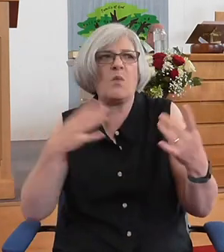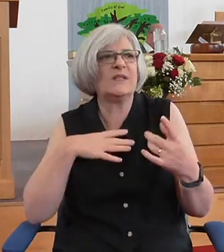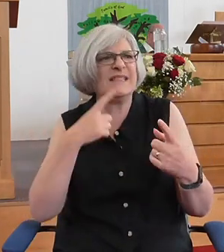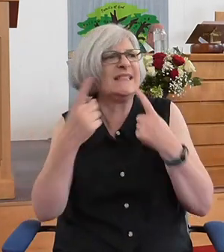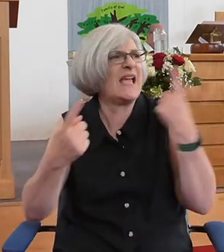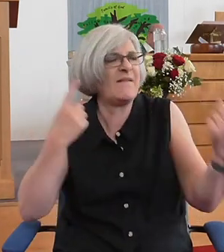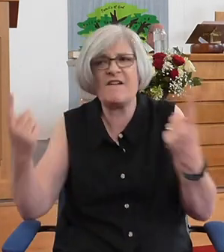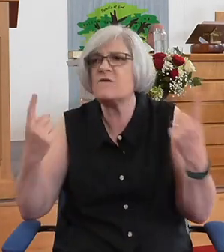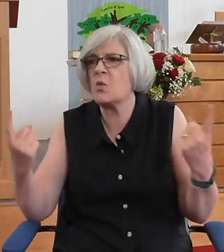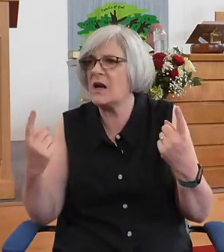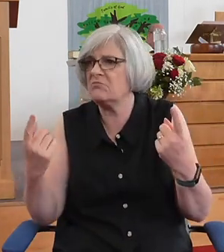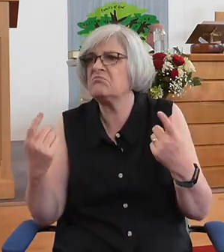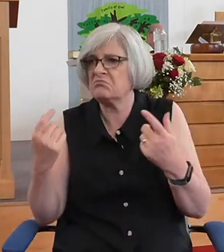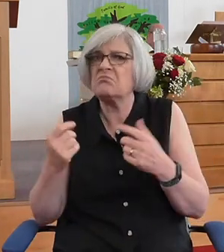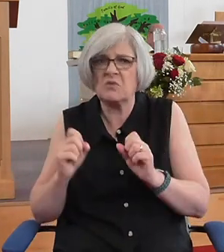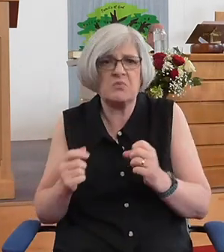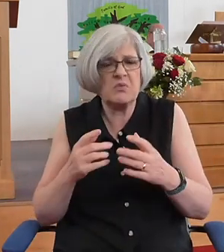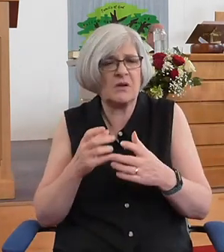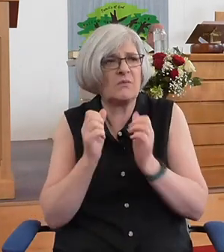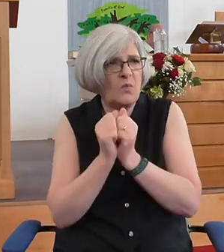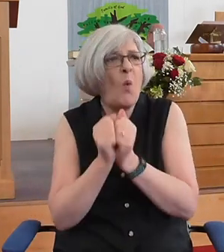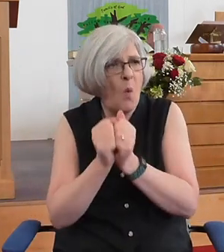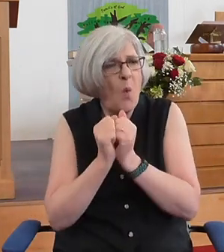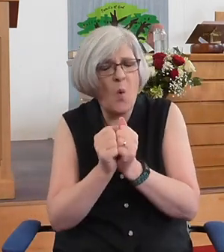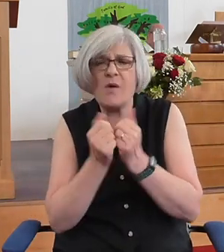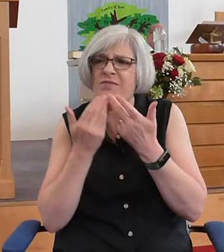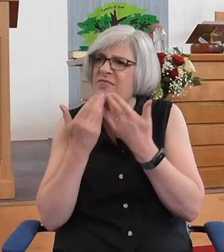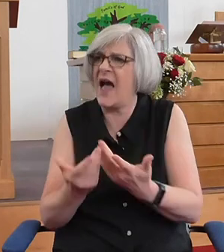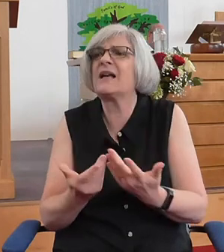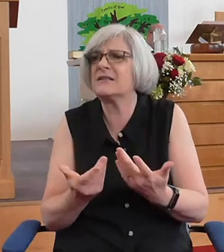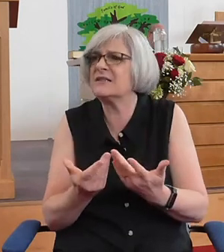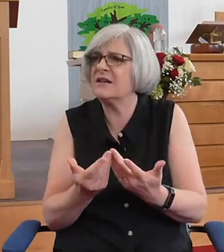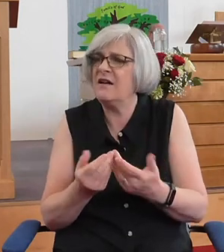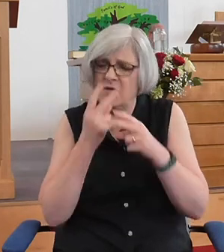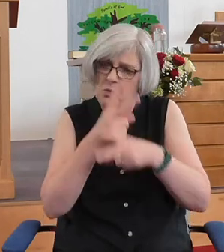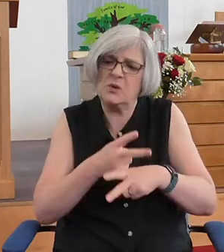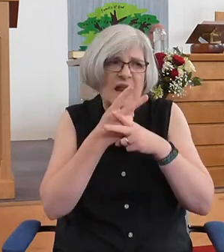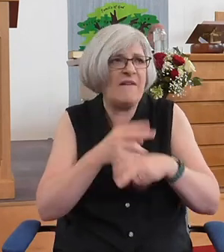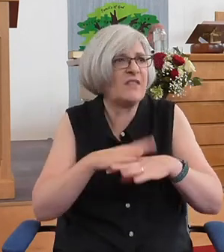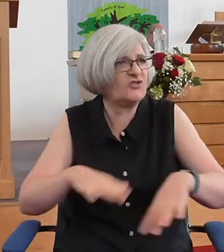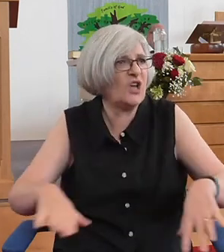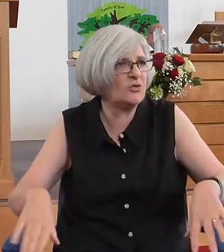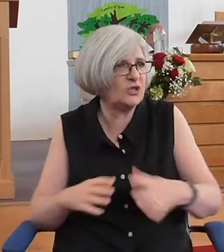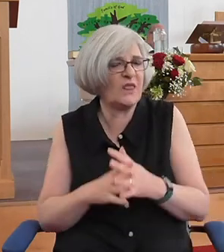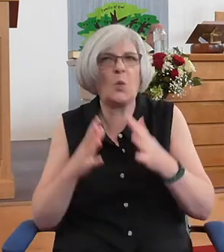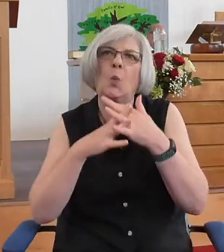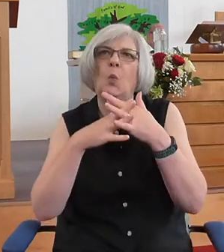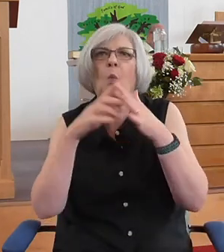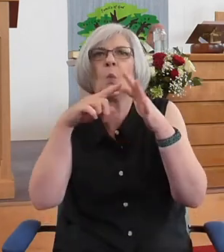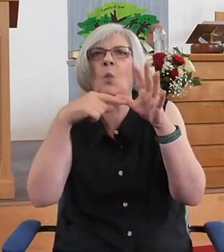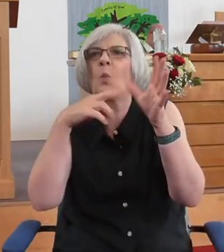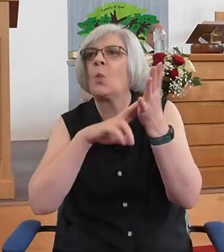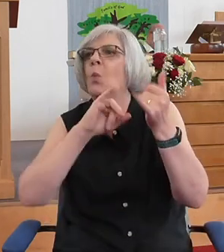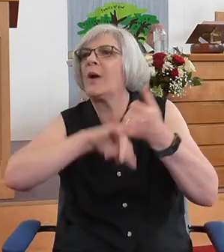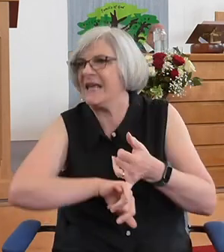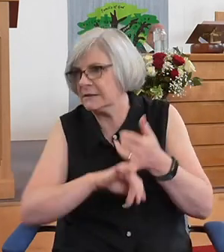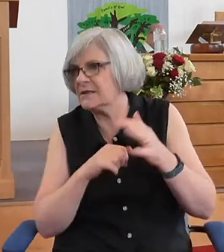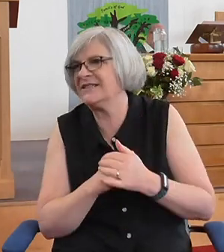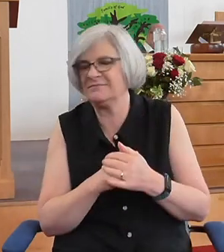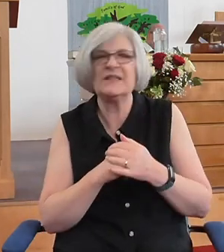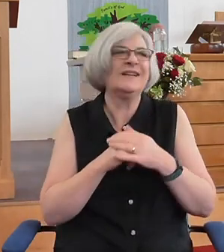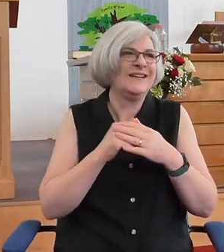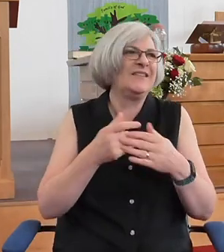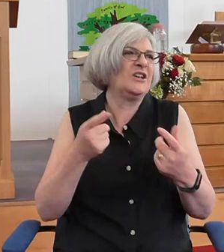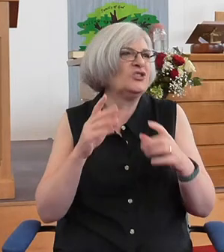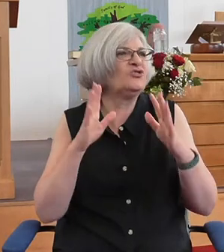think we all owe you thanks for looking after the weans and giving them, trying to bring